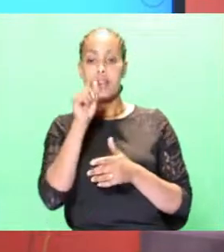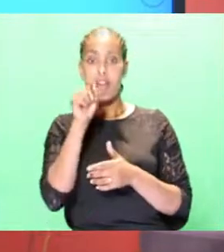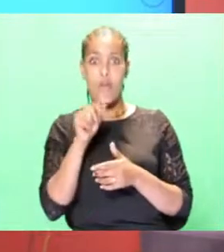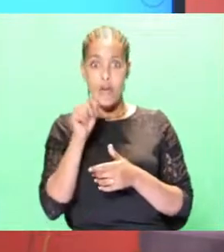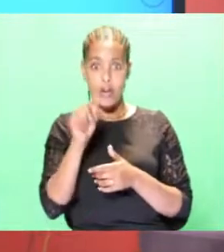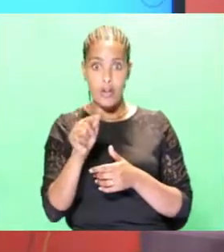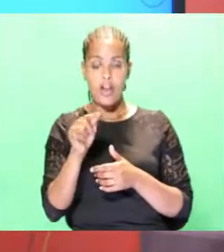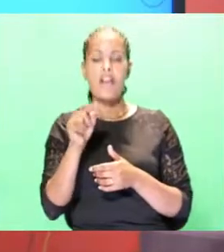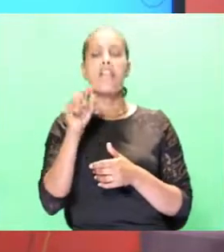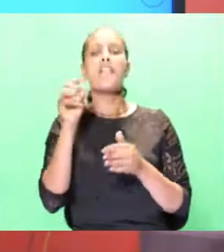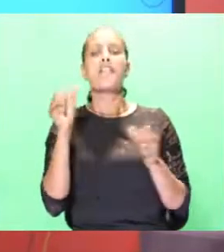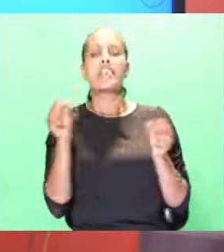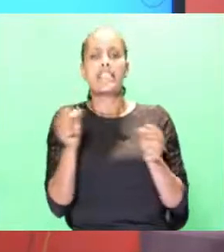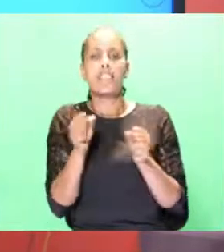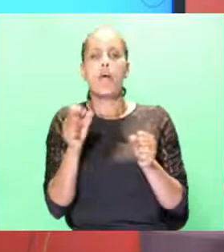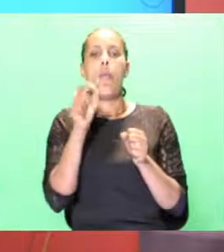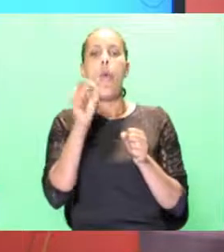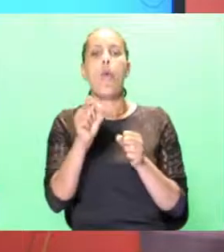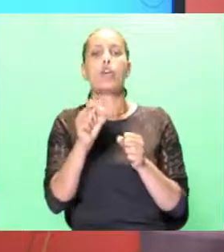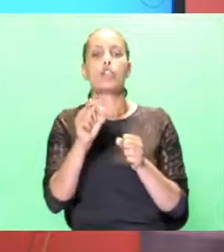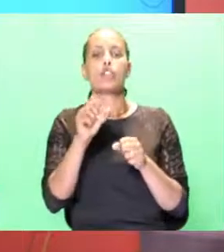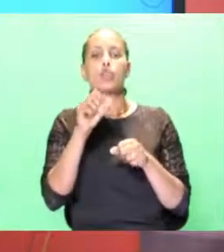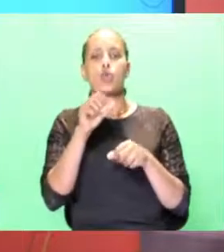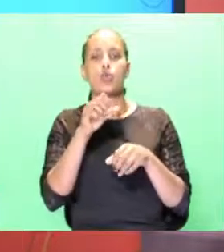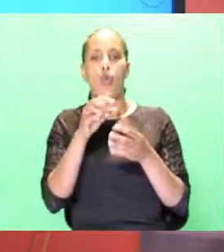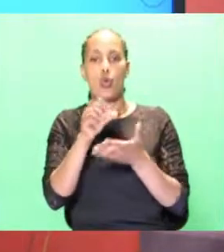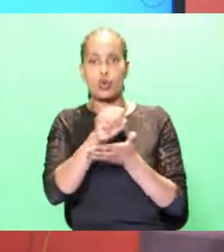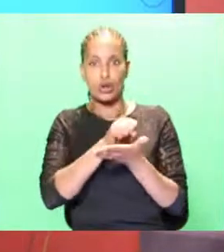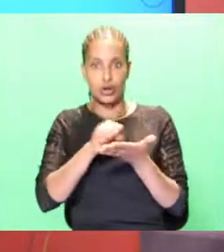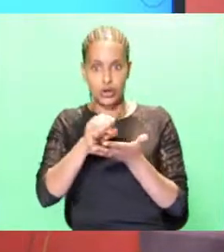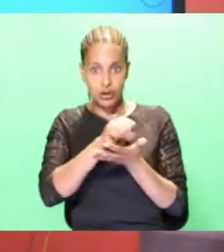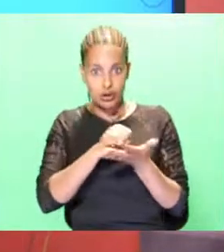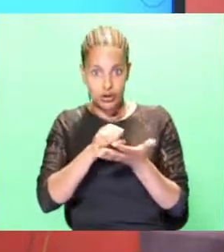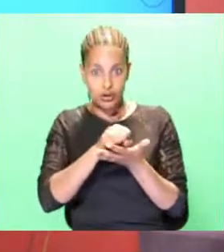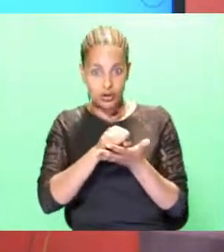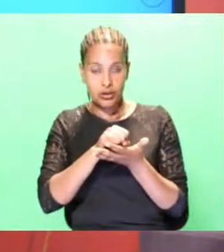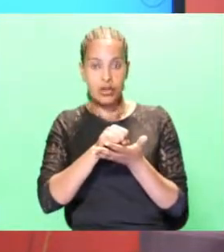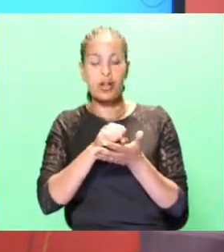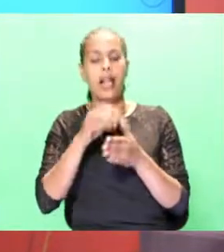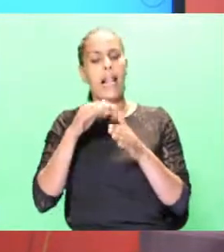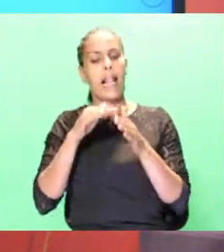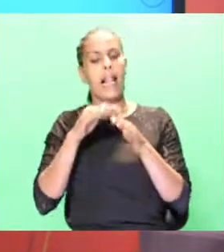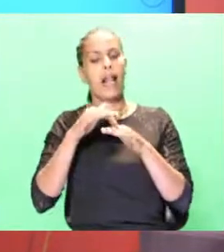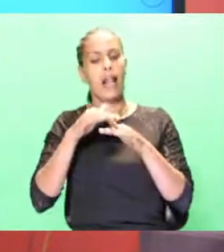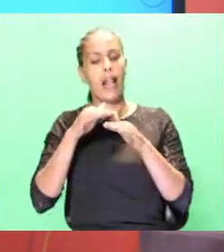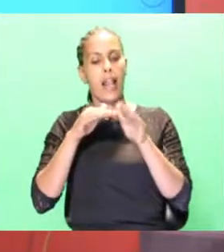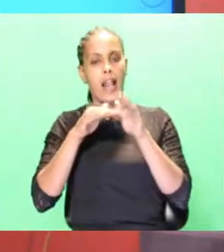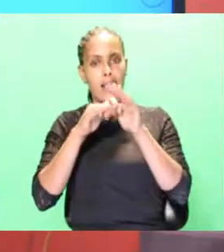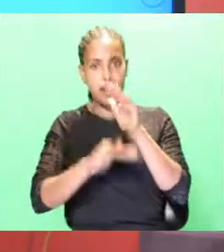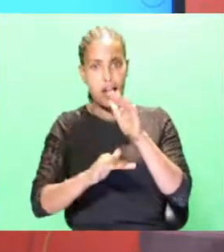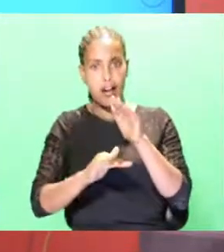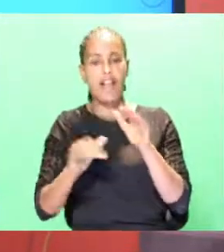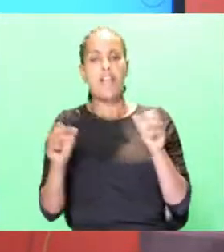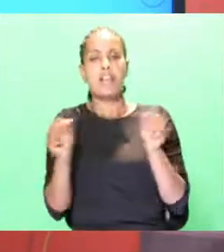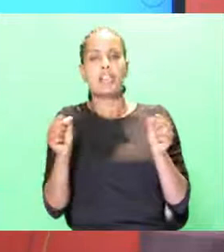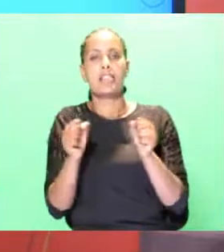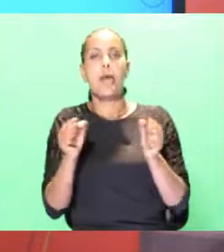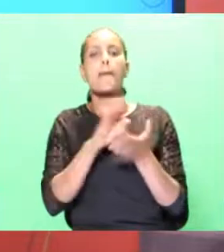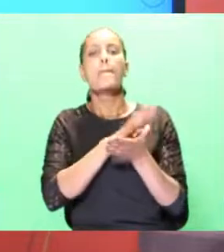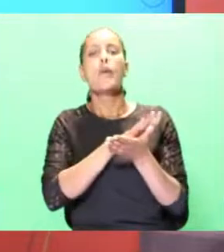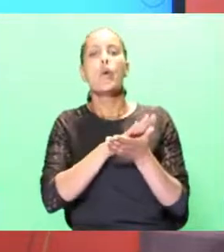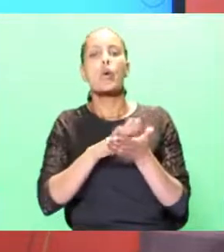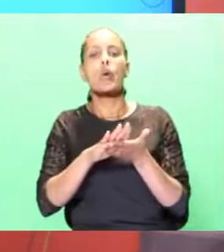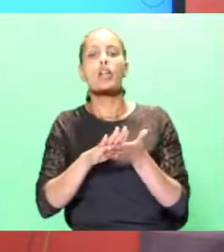Therefore, freezing point of the solution is less than freezing point of